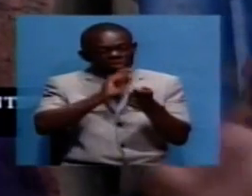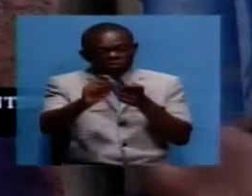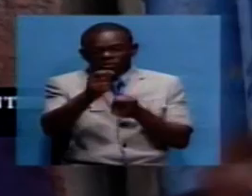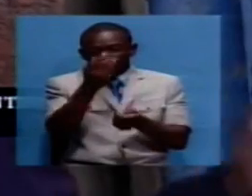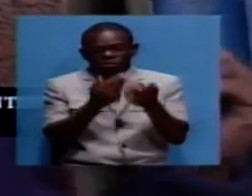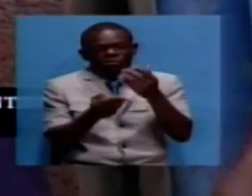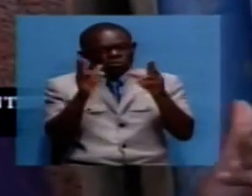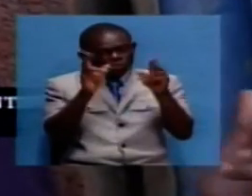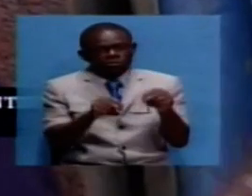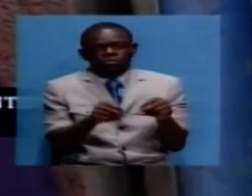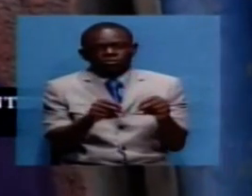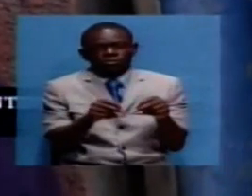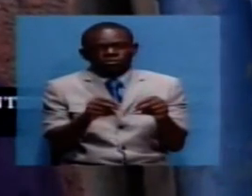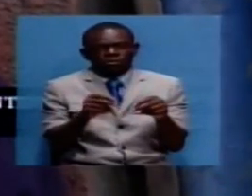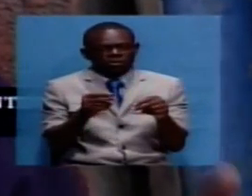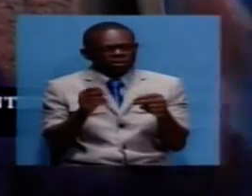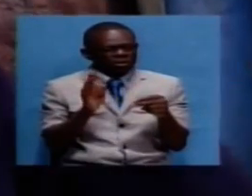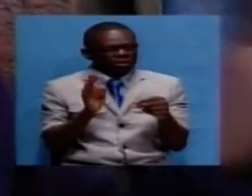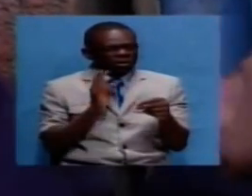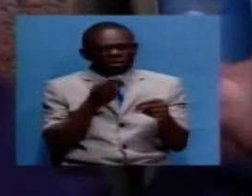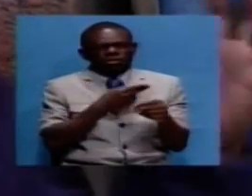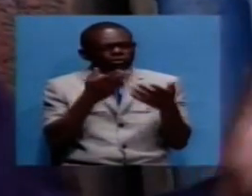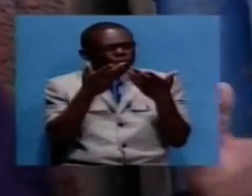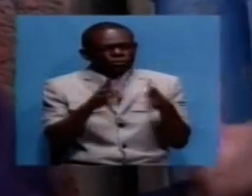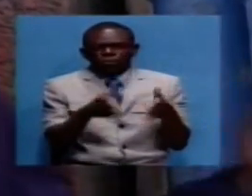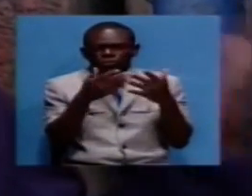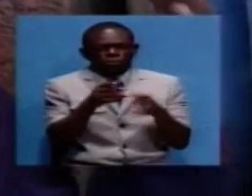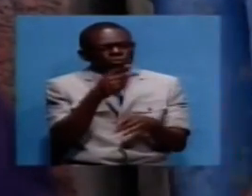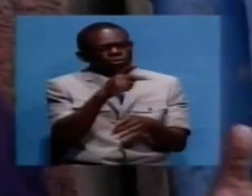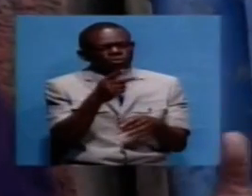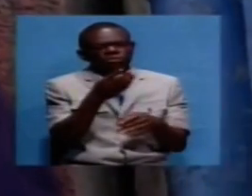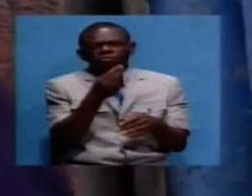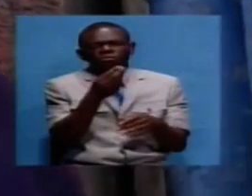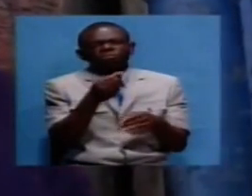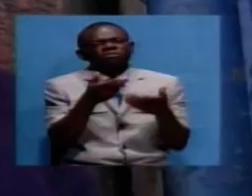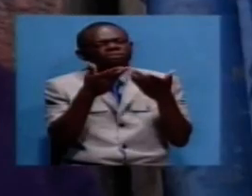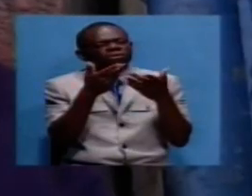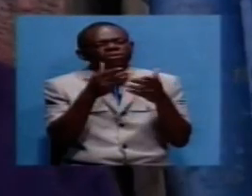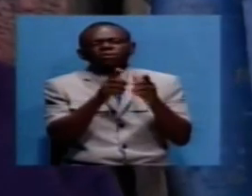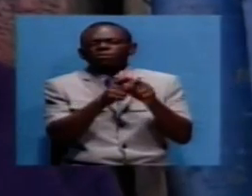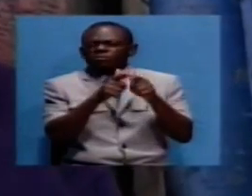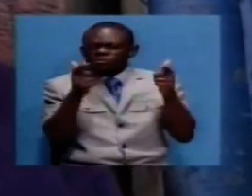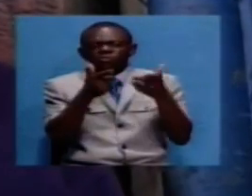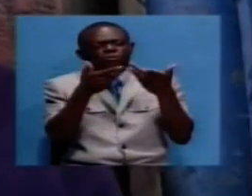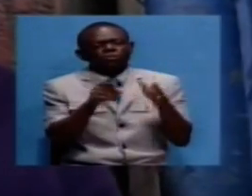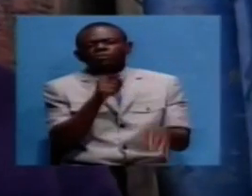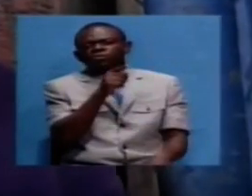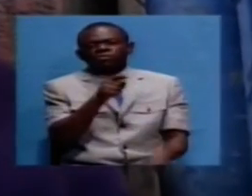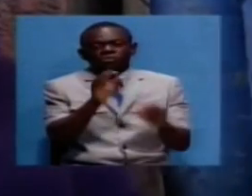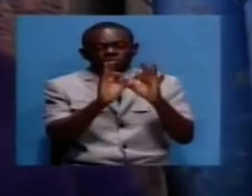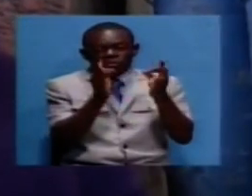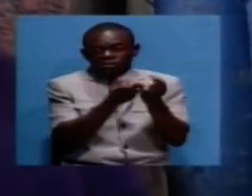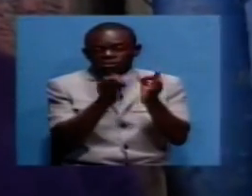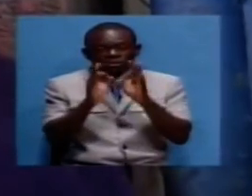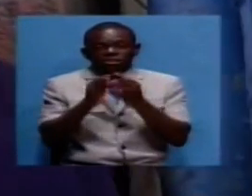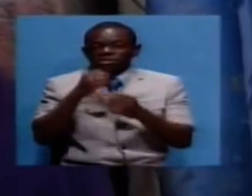na ndrama zamene zaenda pa Nzambiri na mafamili zamene yafutika pa ni yambiri ukwamene kunapi oko barusa